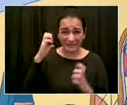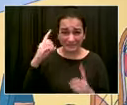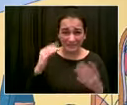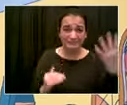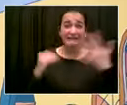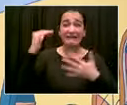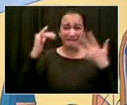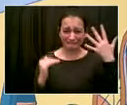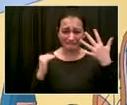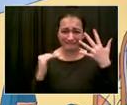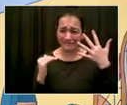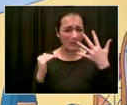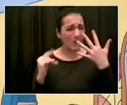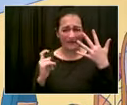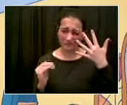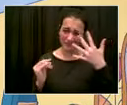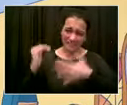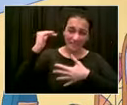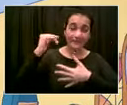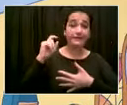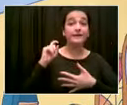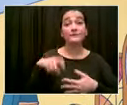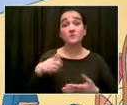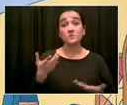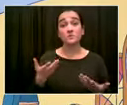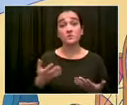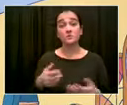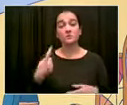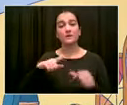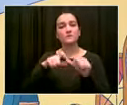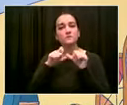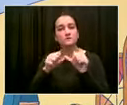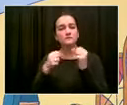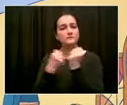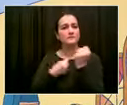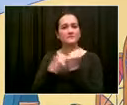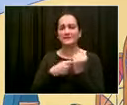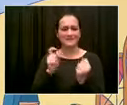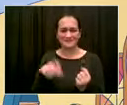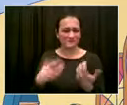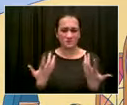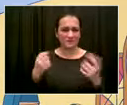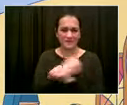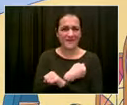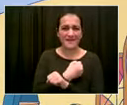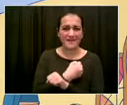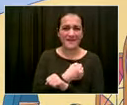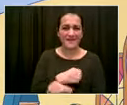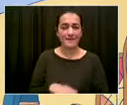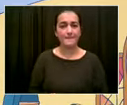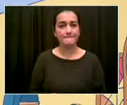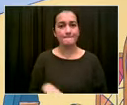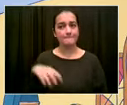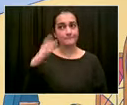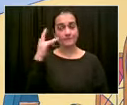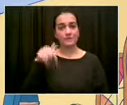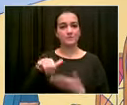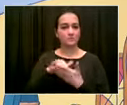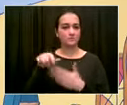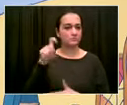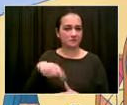see us be the first in the nation to do this. And I think it can be done, and that's going to be a very proud day for New York State. Go ahead, Aaron.